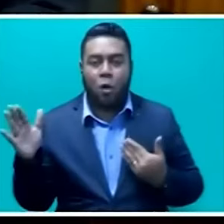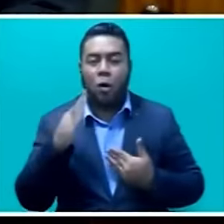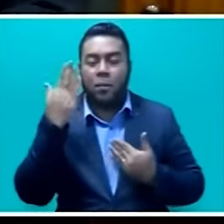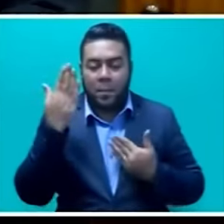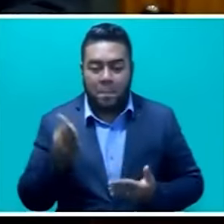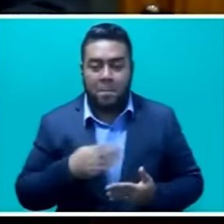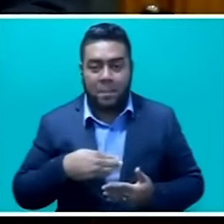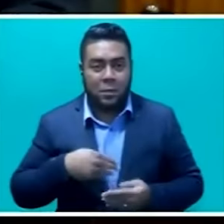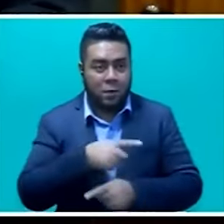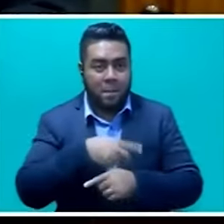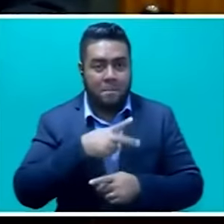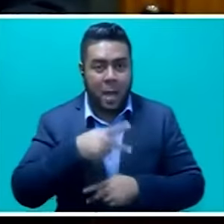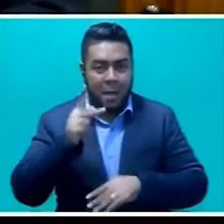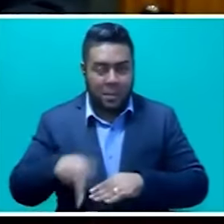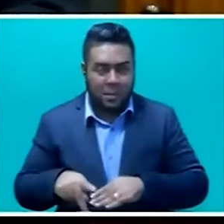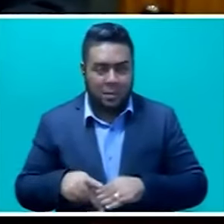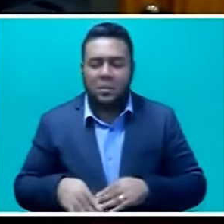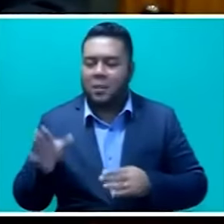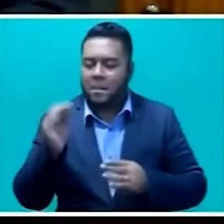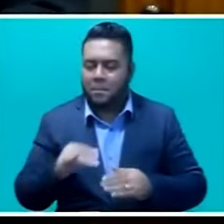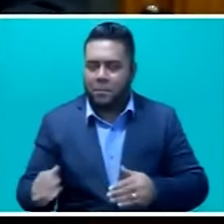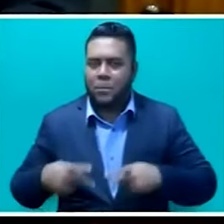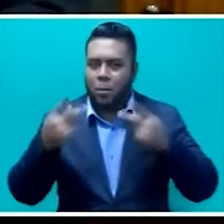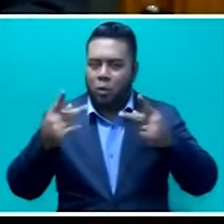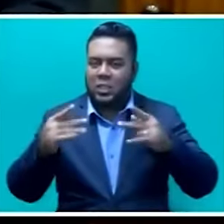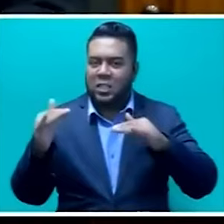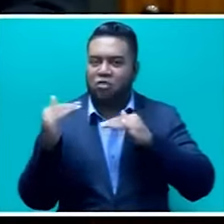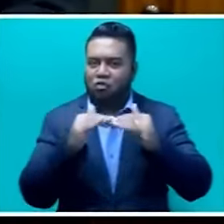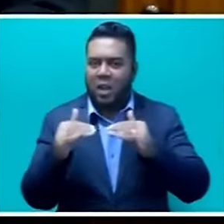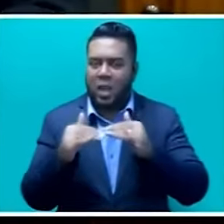step to promoting gender equality based on